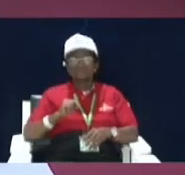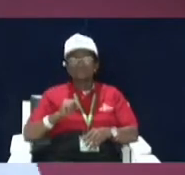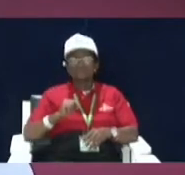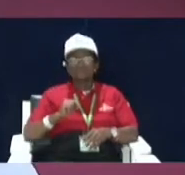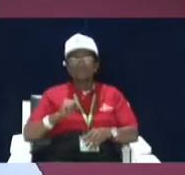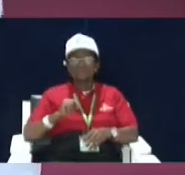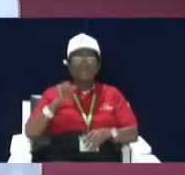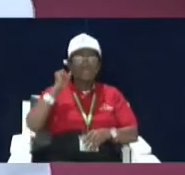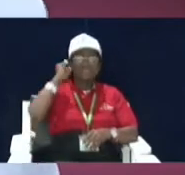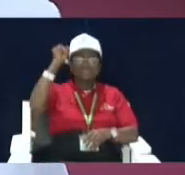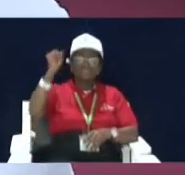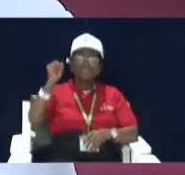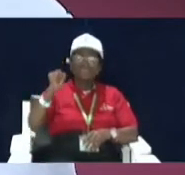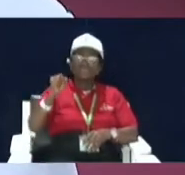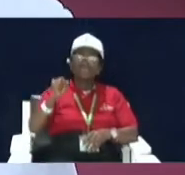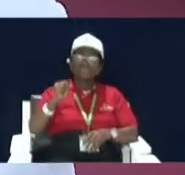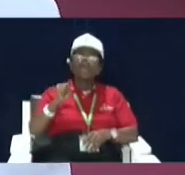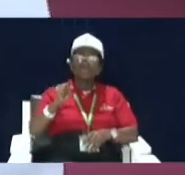She's a highly respectable lady.